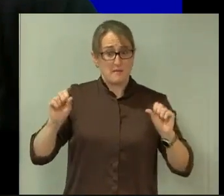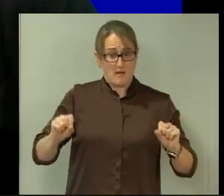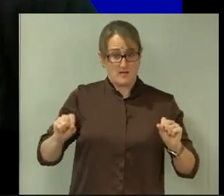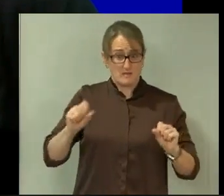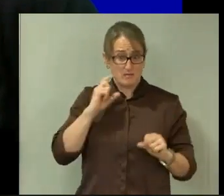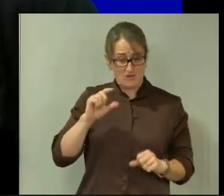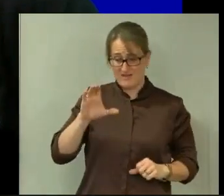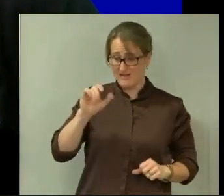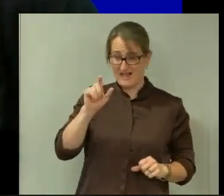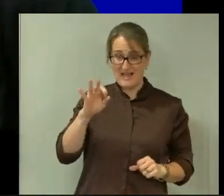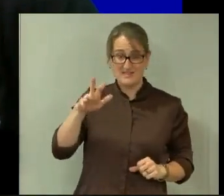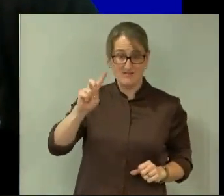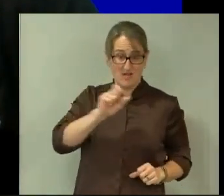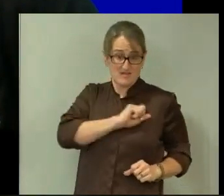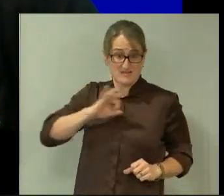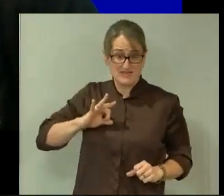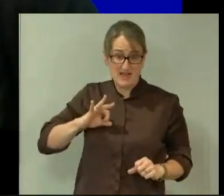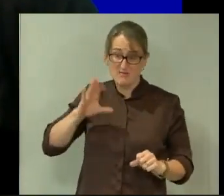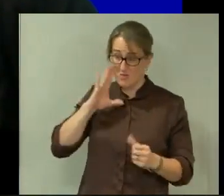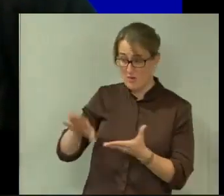staff.